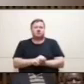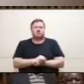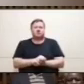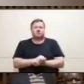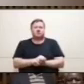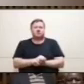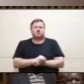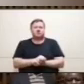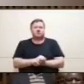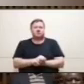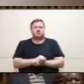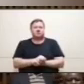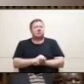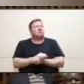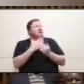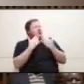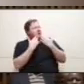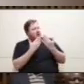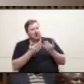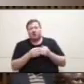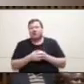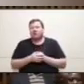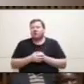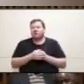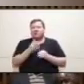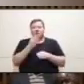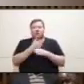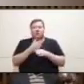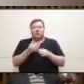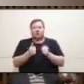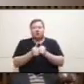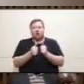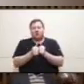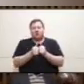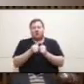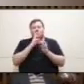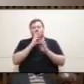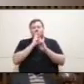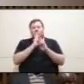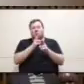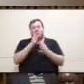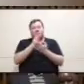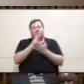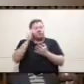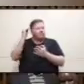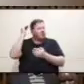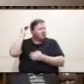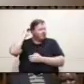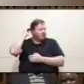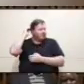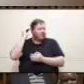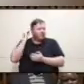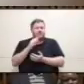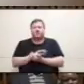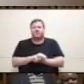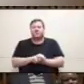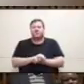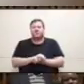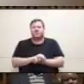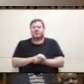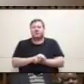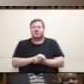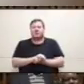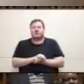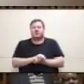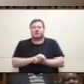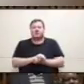Thank you. Colleagues, when you respond, you must also bear in mind that we have a limited time. And one